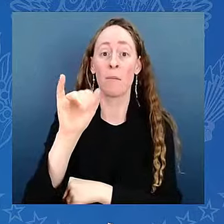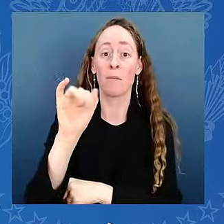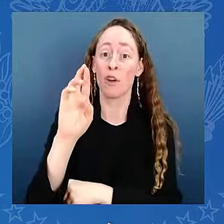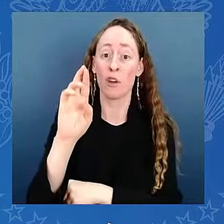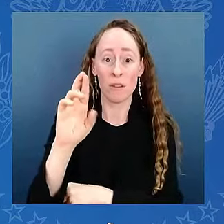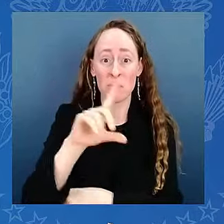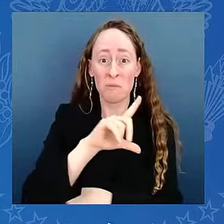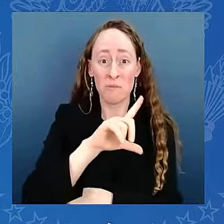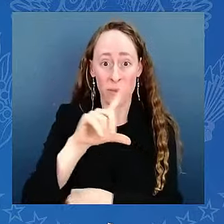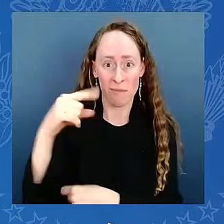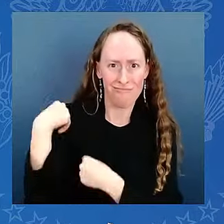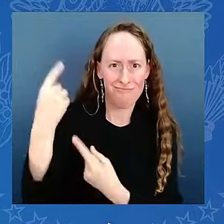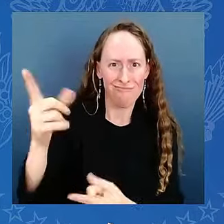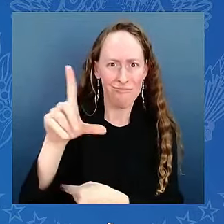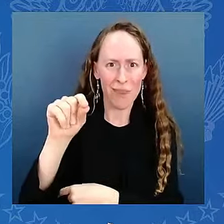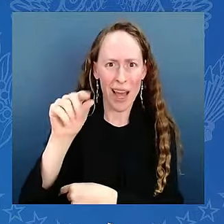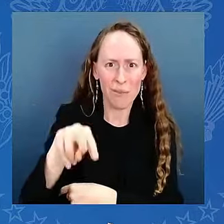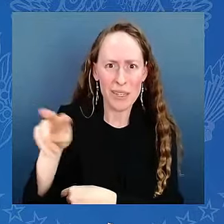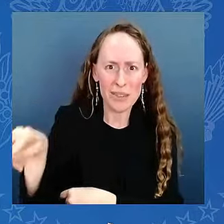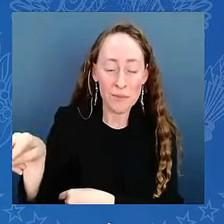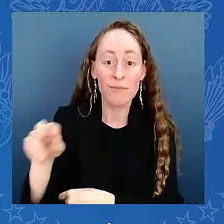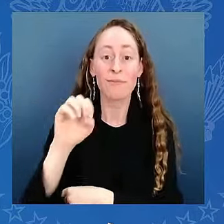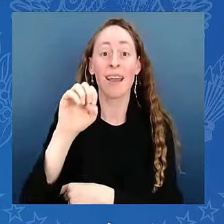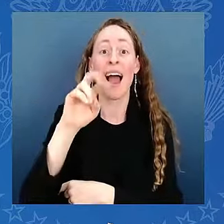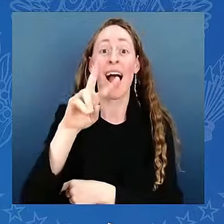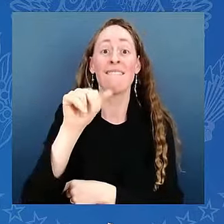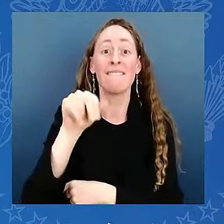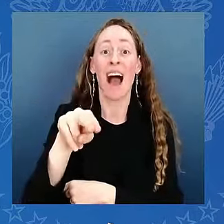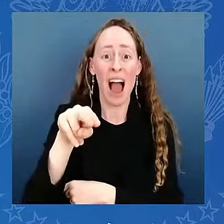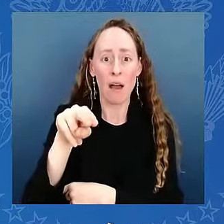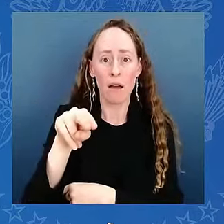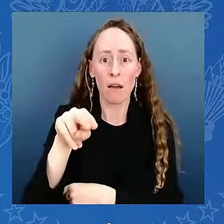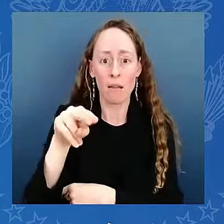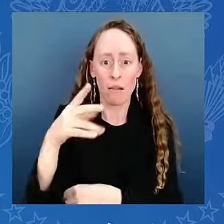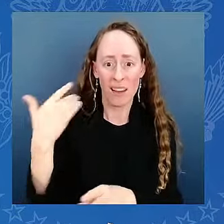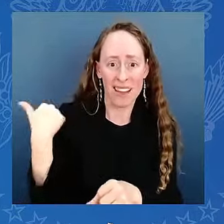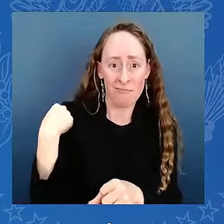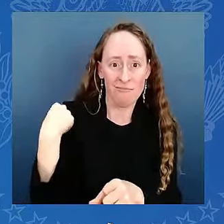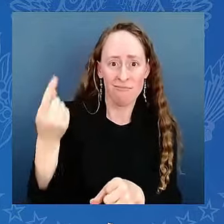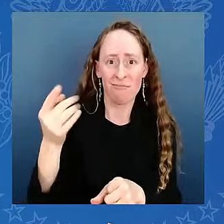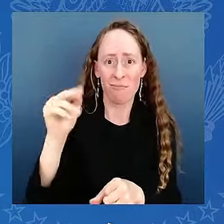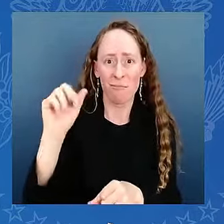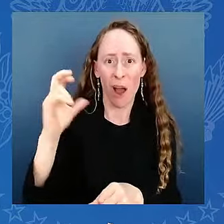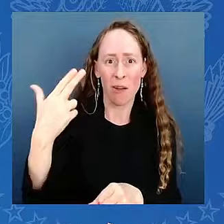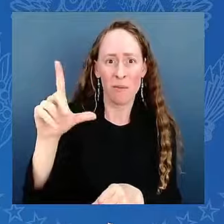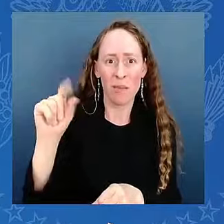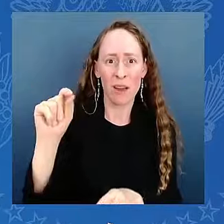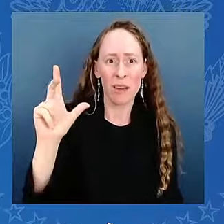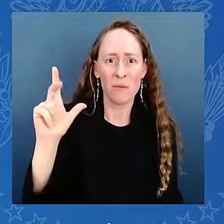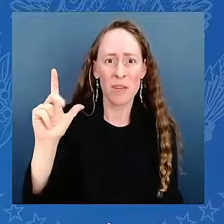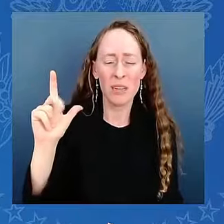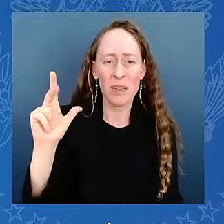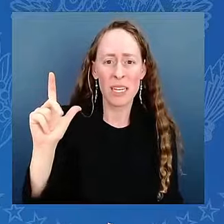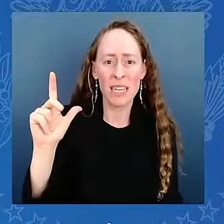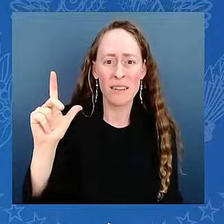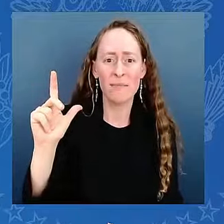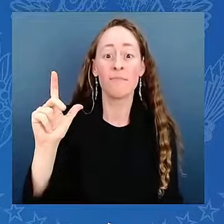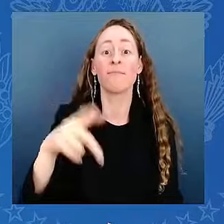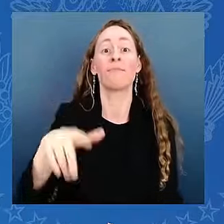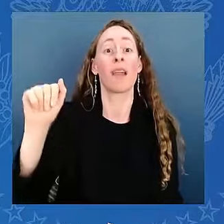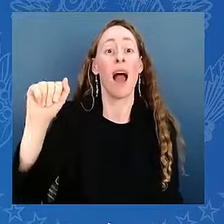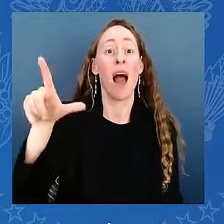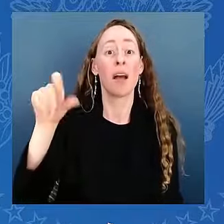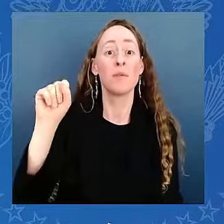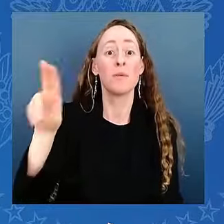2023. Russian authorities arrested them, convicted them in show trials, and sentenced them to long prison